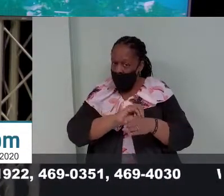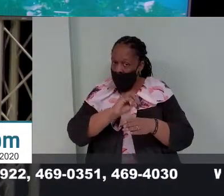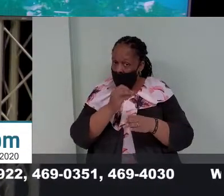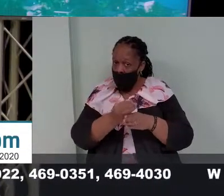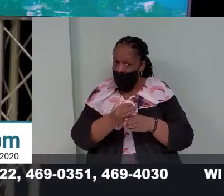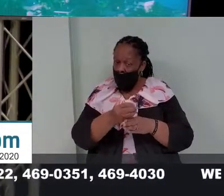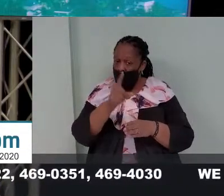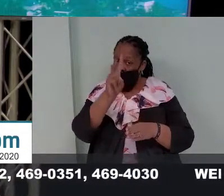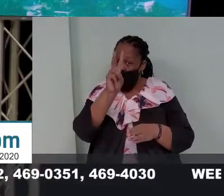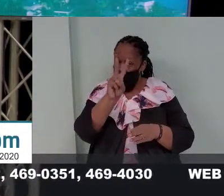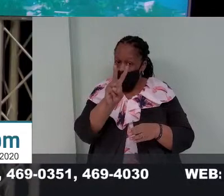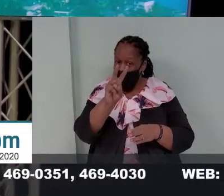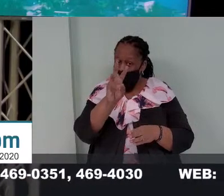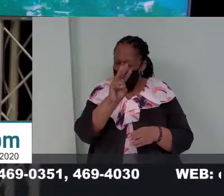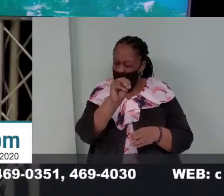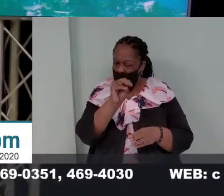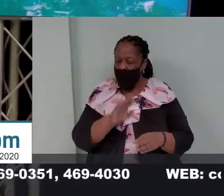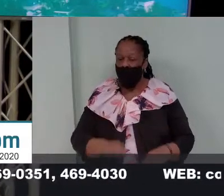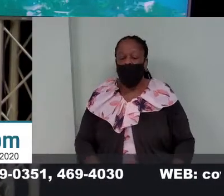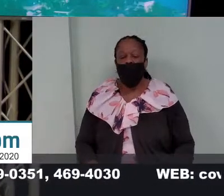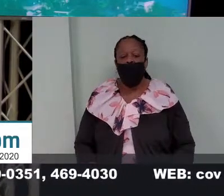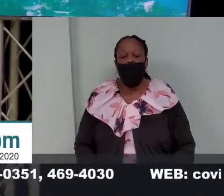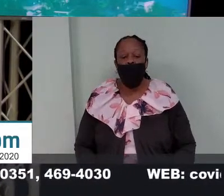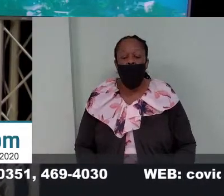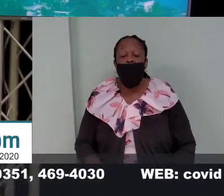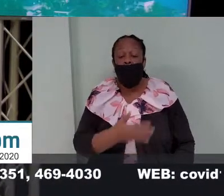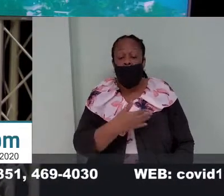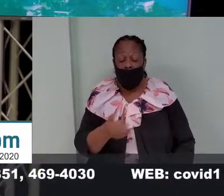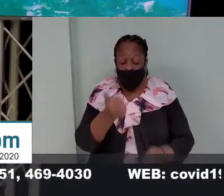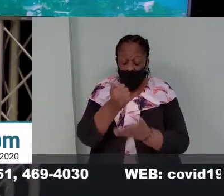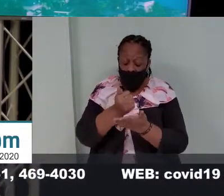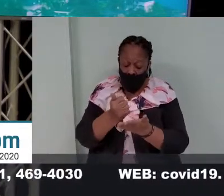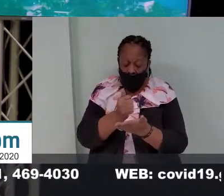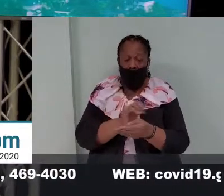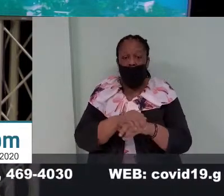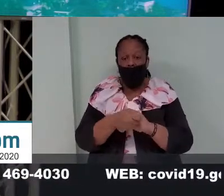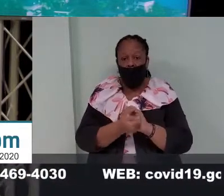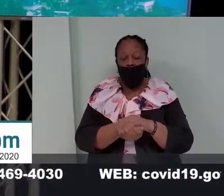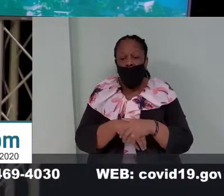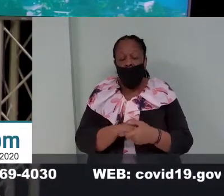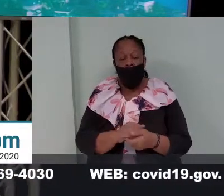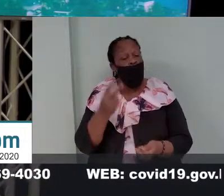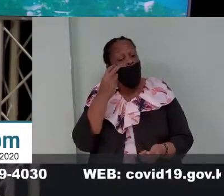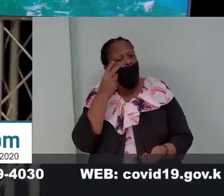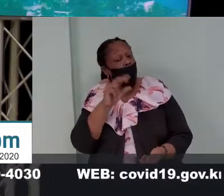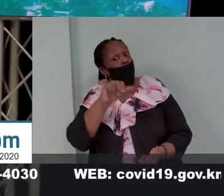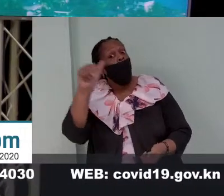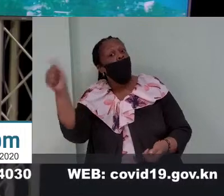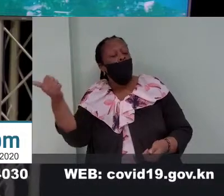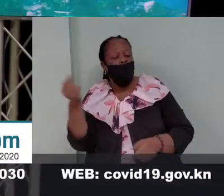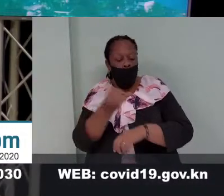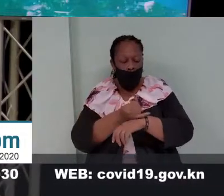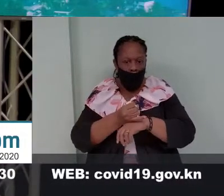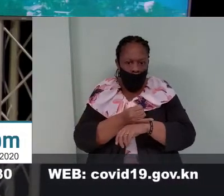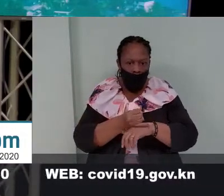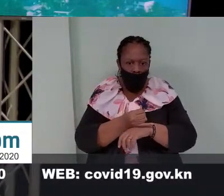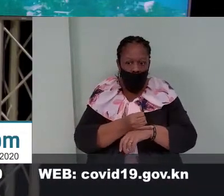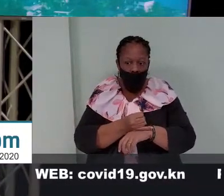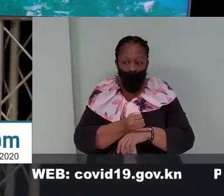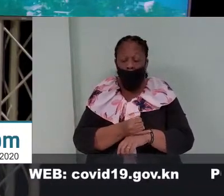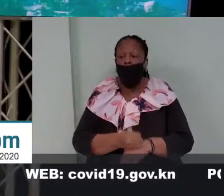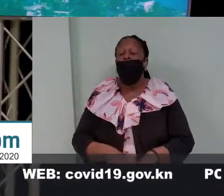resilient. As we have seen in many other countries, once you open your borders, you open your borders to